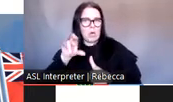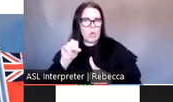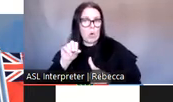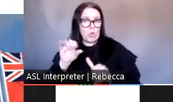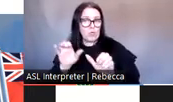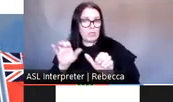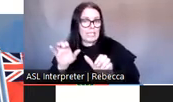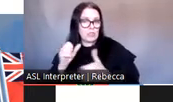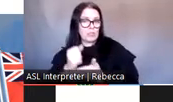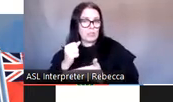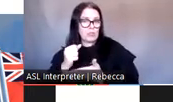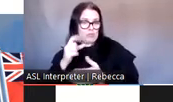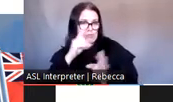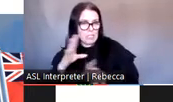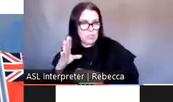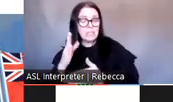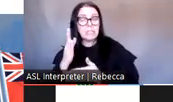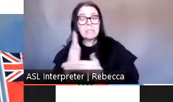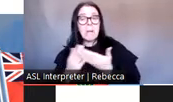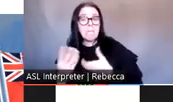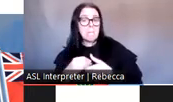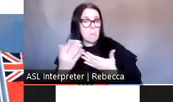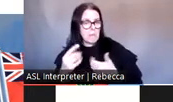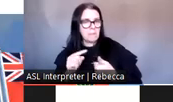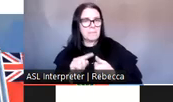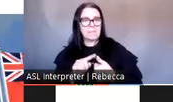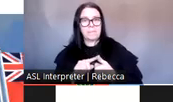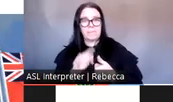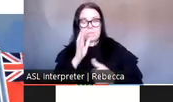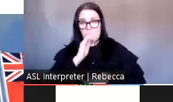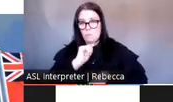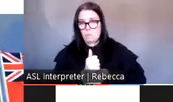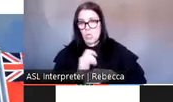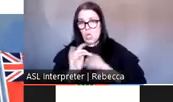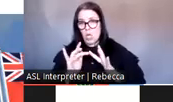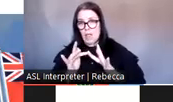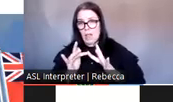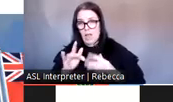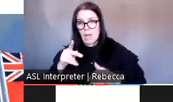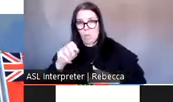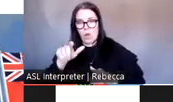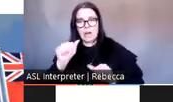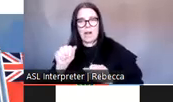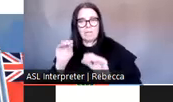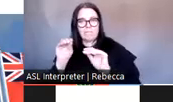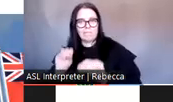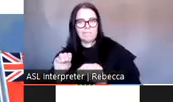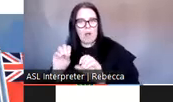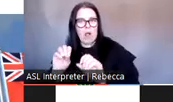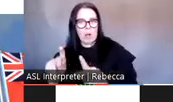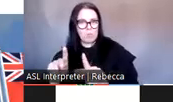And a couple of the features of it are as follows: creating an online portal to access micro-credential training opportunities. Well,